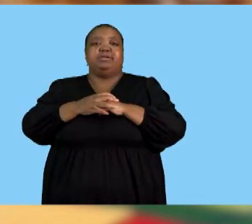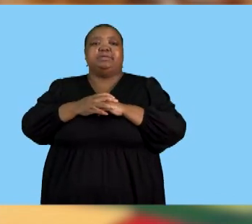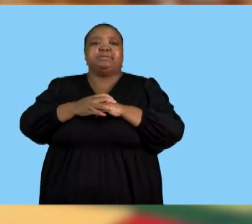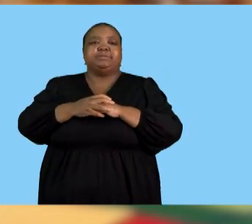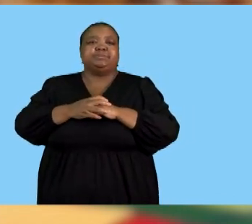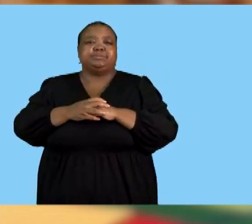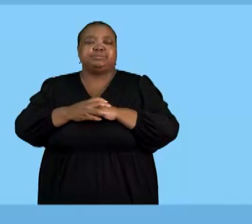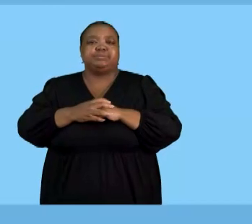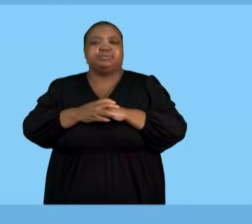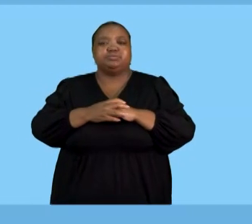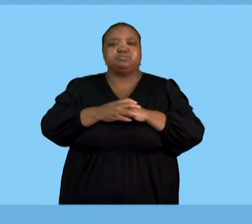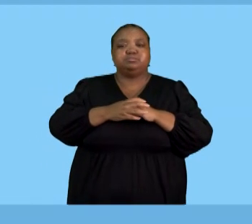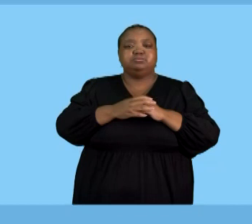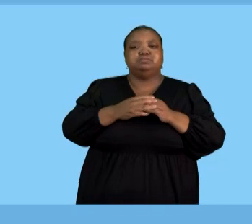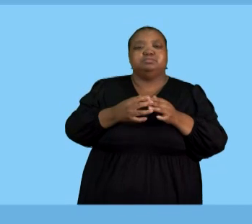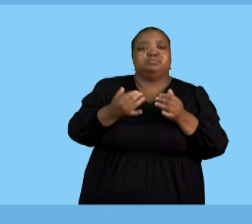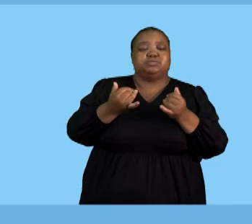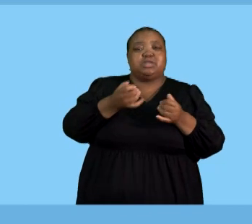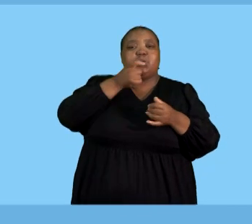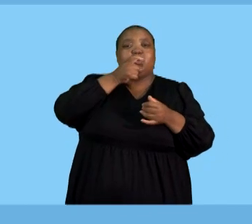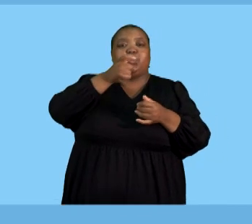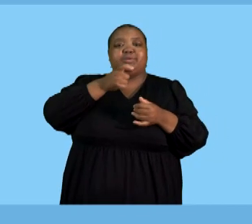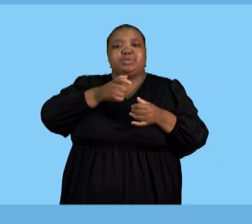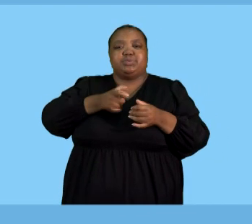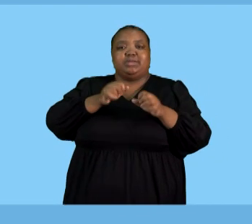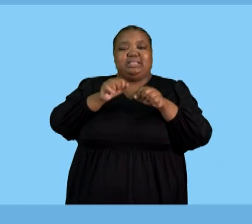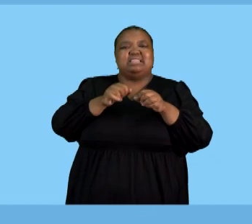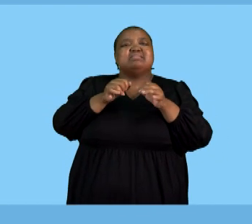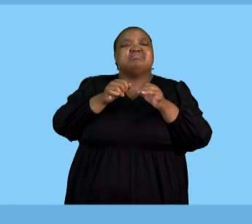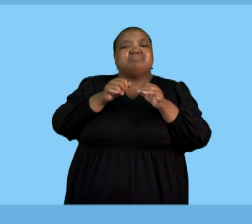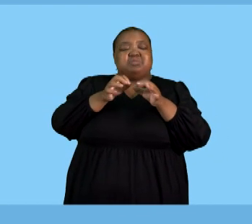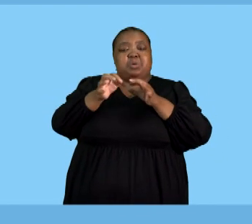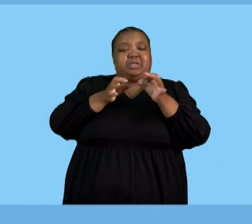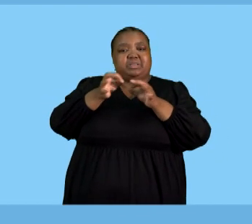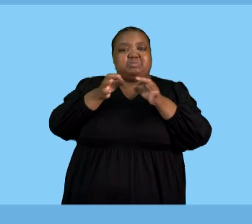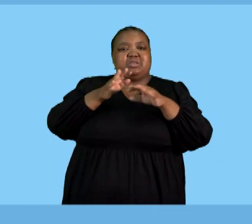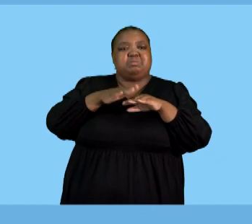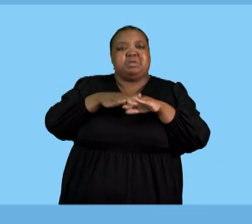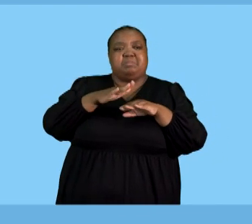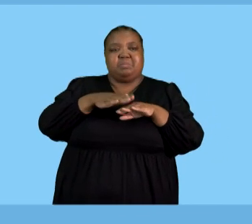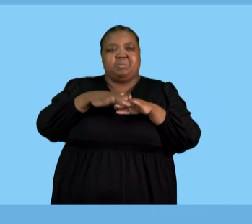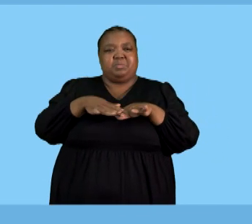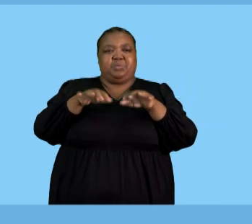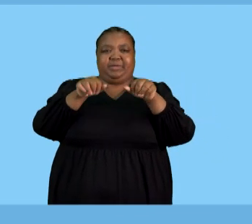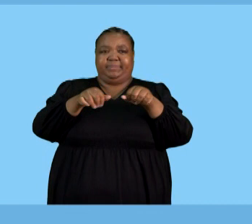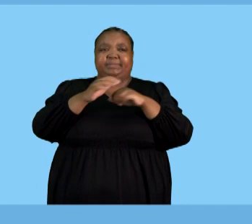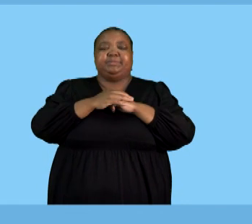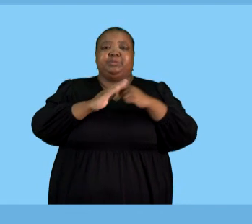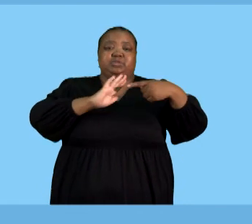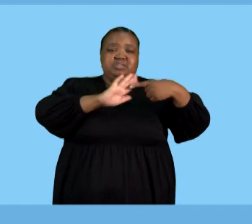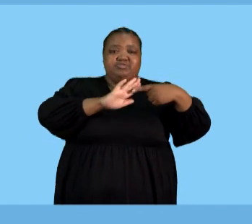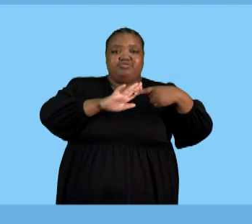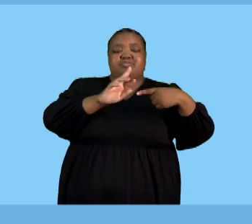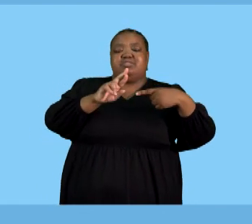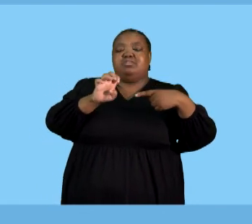surface. Now, on top of that, we further looked at words or used words to better explain everything that you